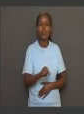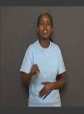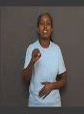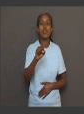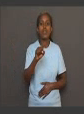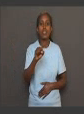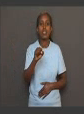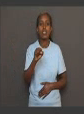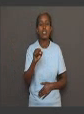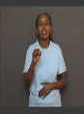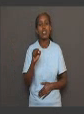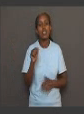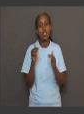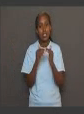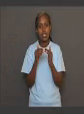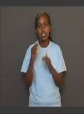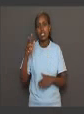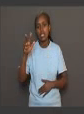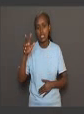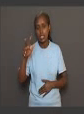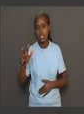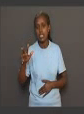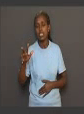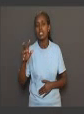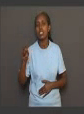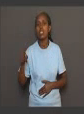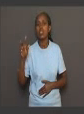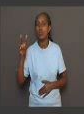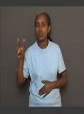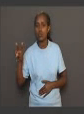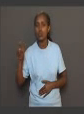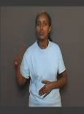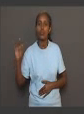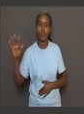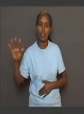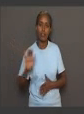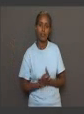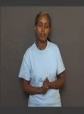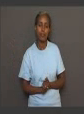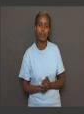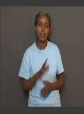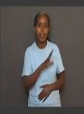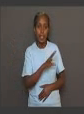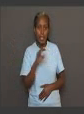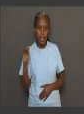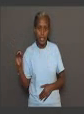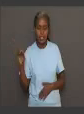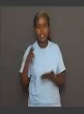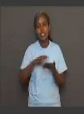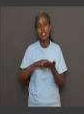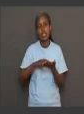sphere is at 3, 2, 5, and